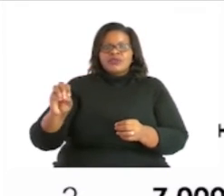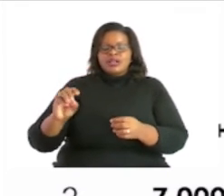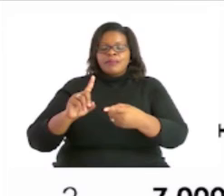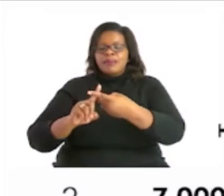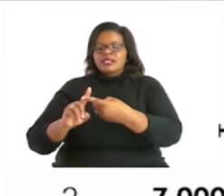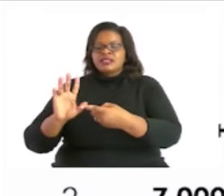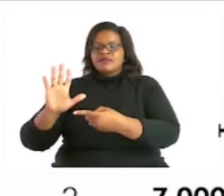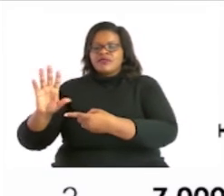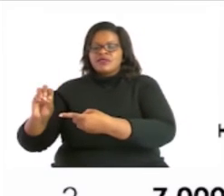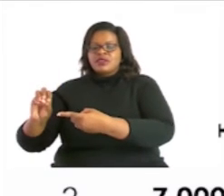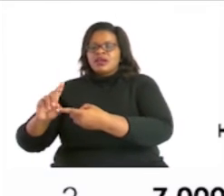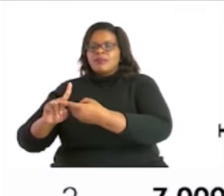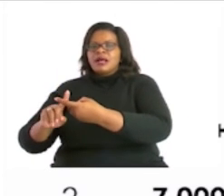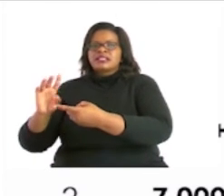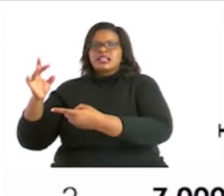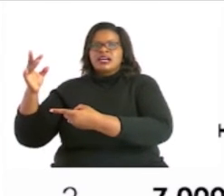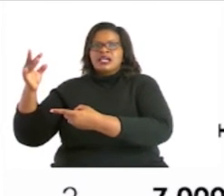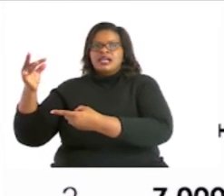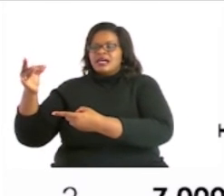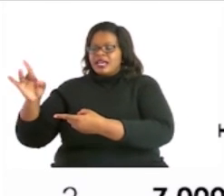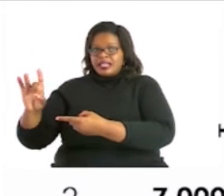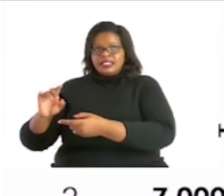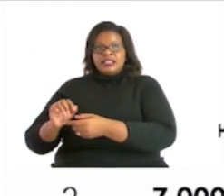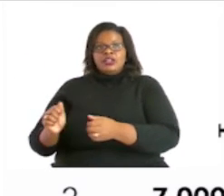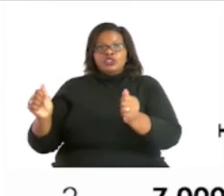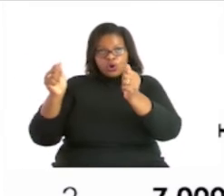50 plus 8, and that is equal to